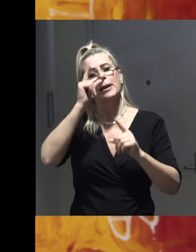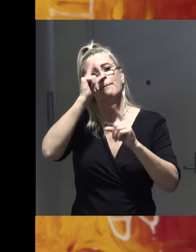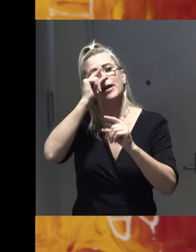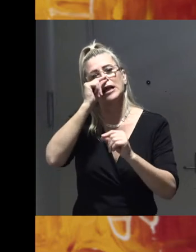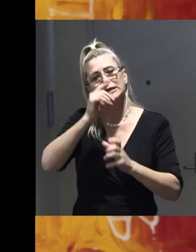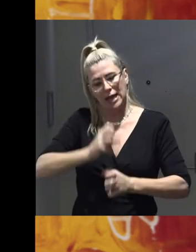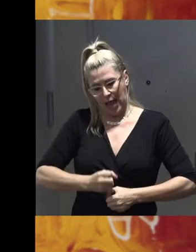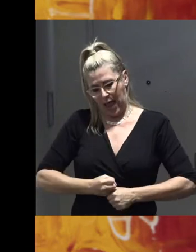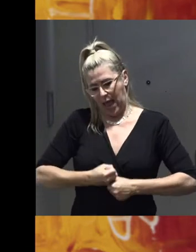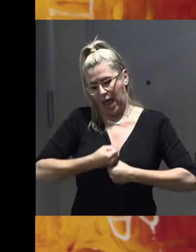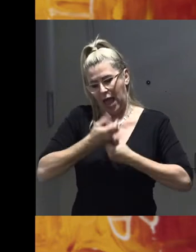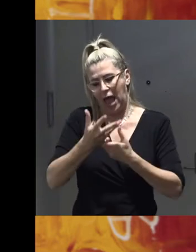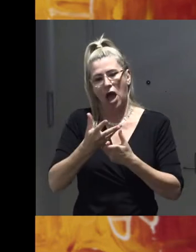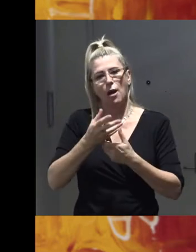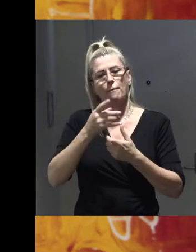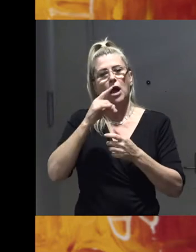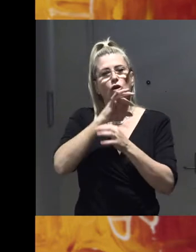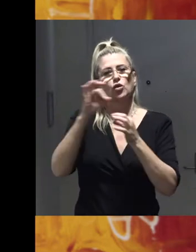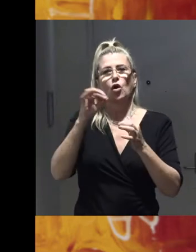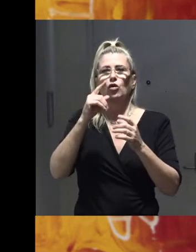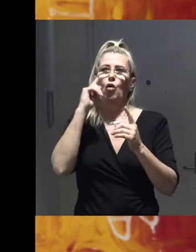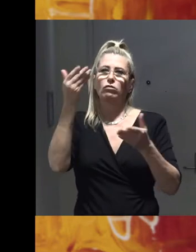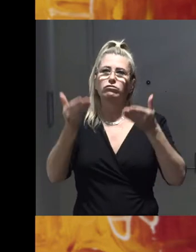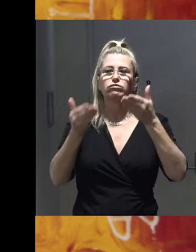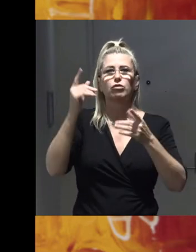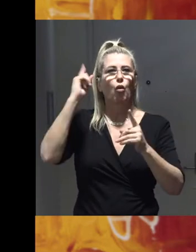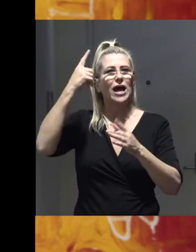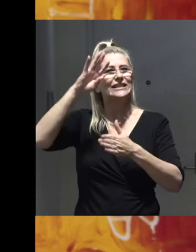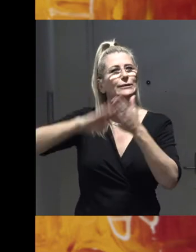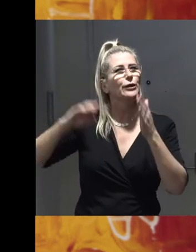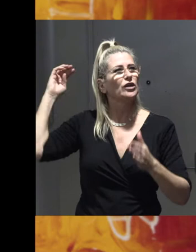express the not yet cognizant or semi-conscious experience.